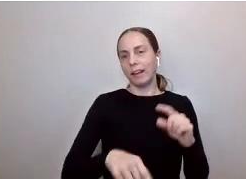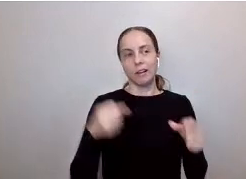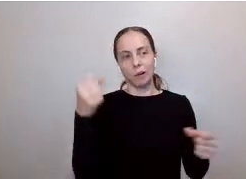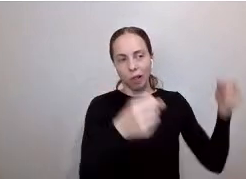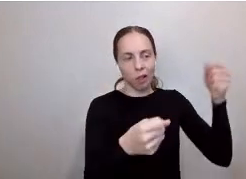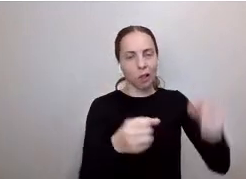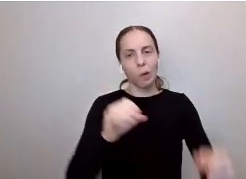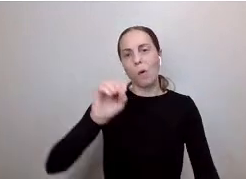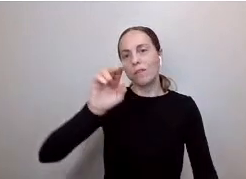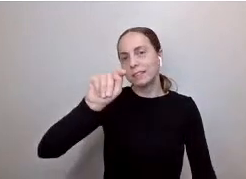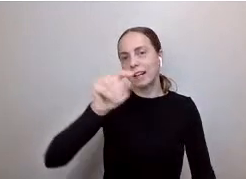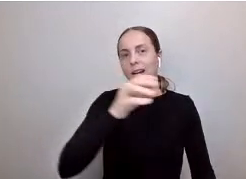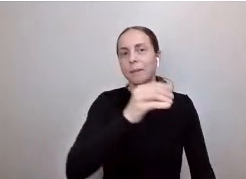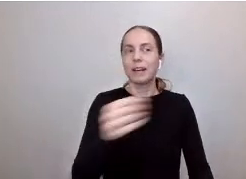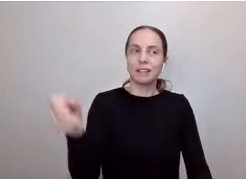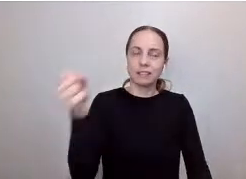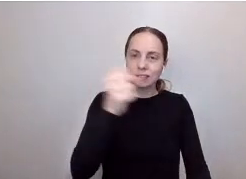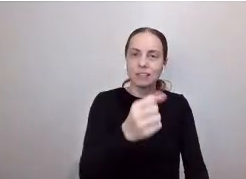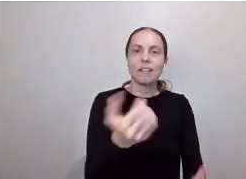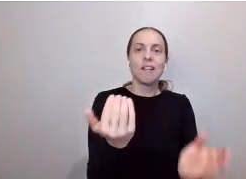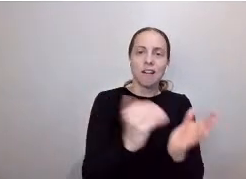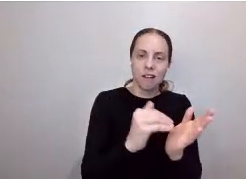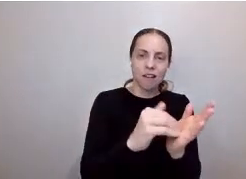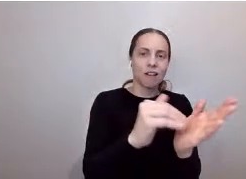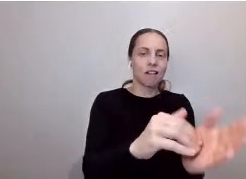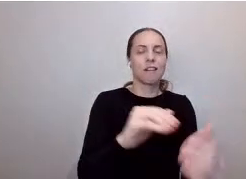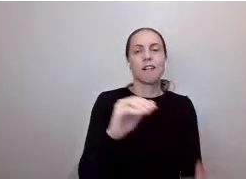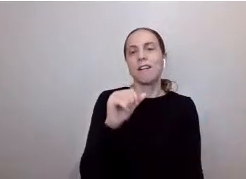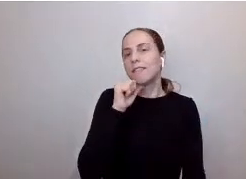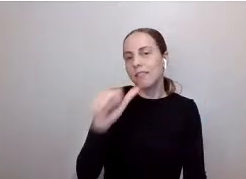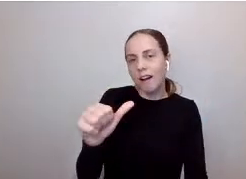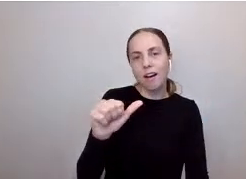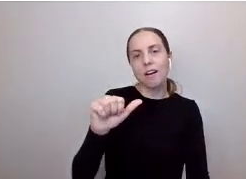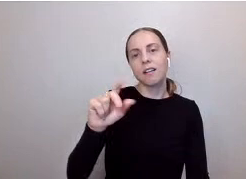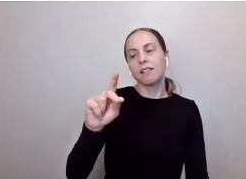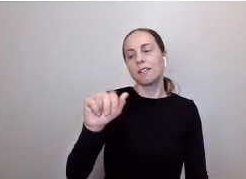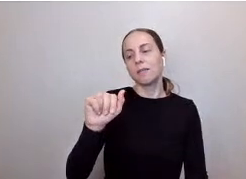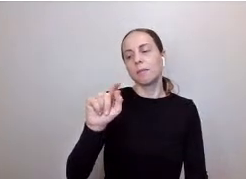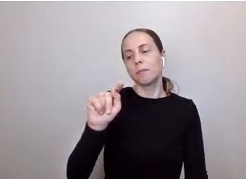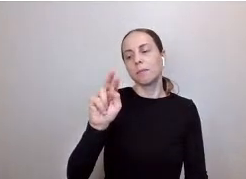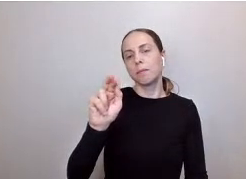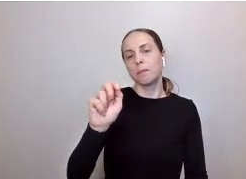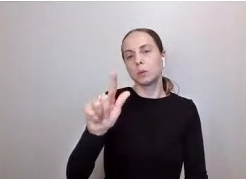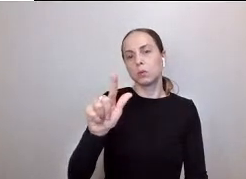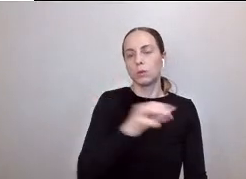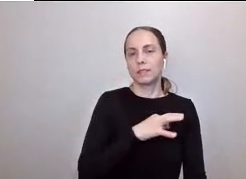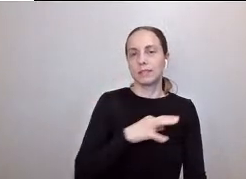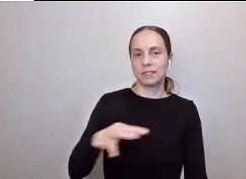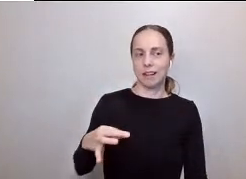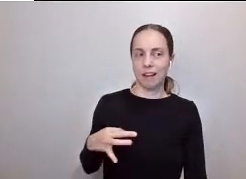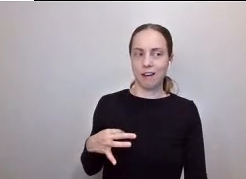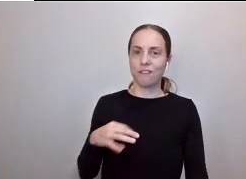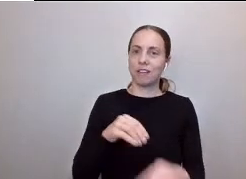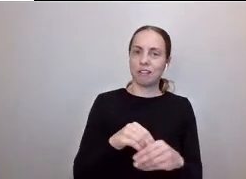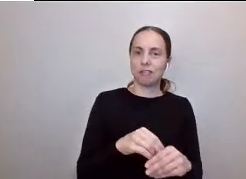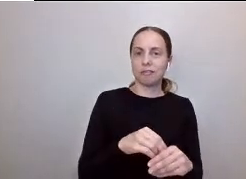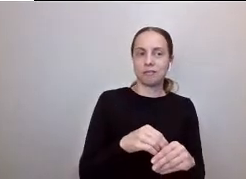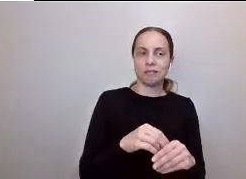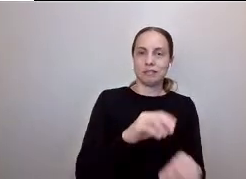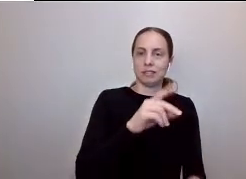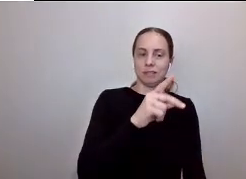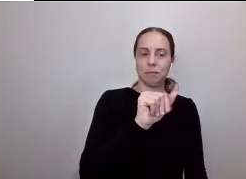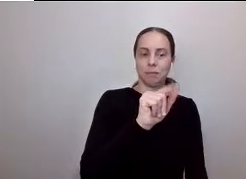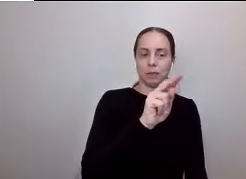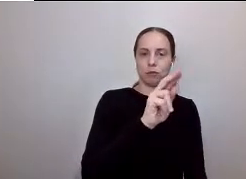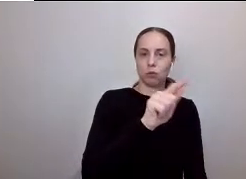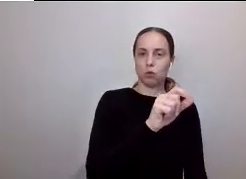staff into patrol shifts in perpetuity. That is not setting this department up for success or